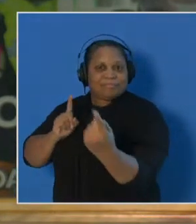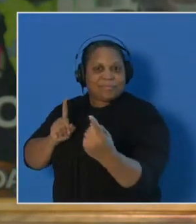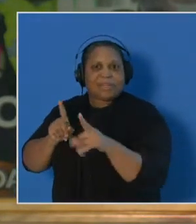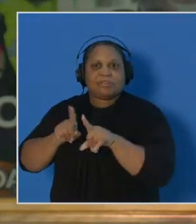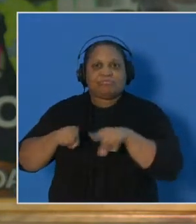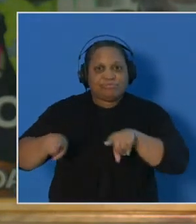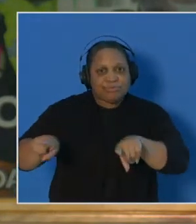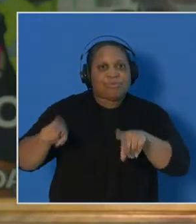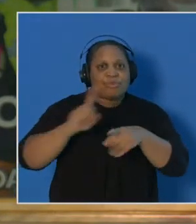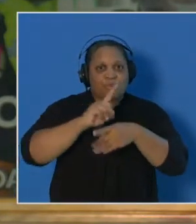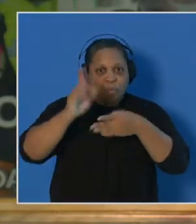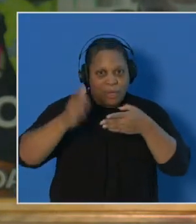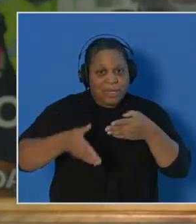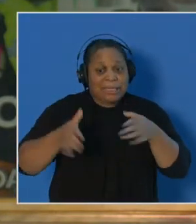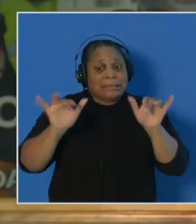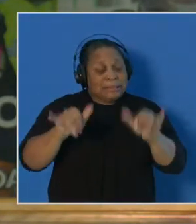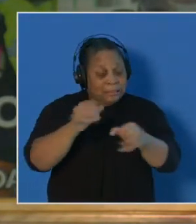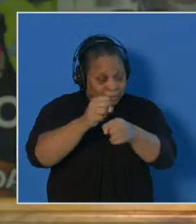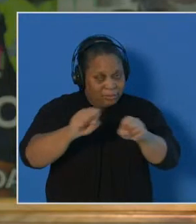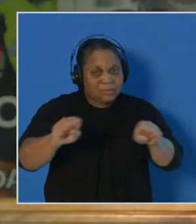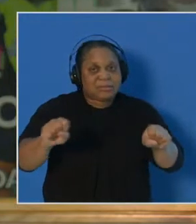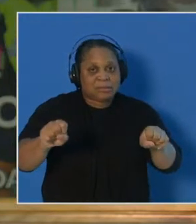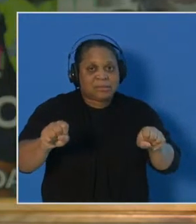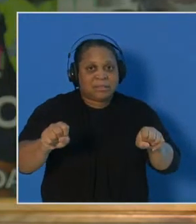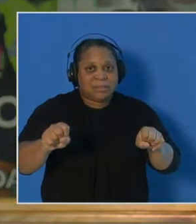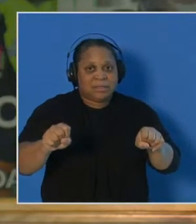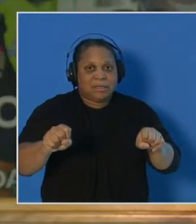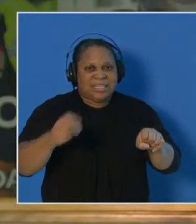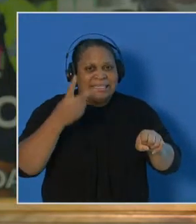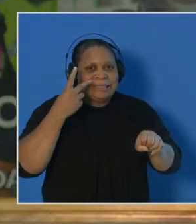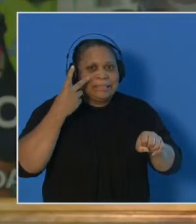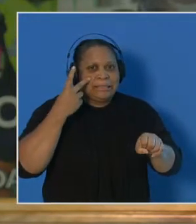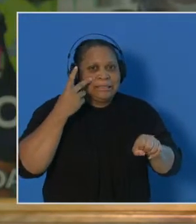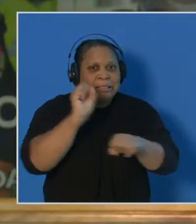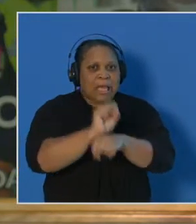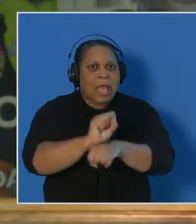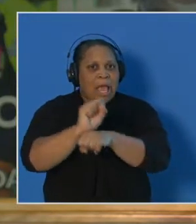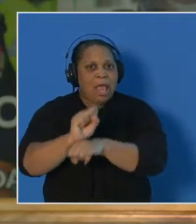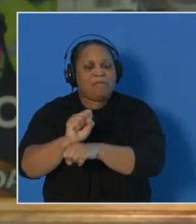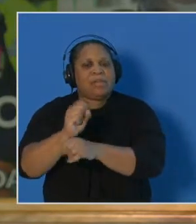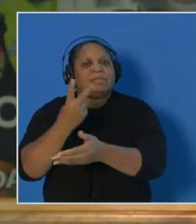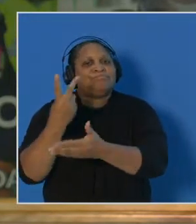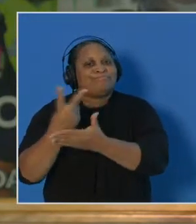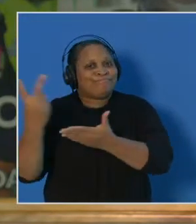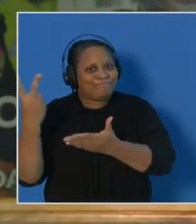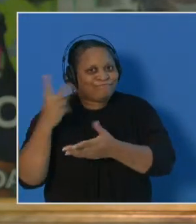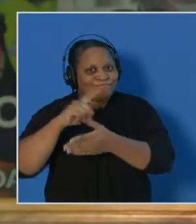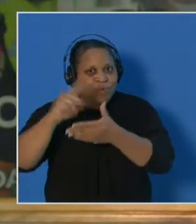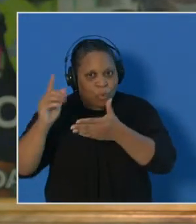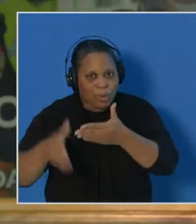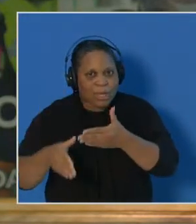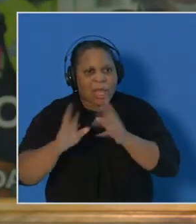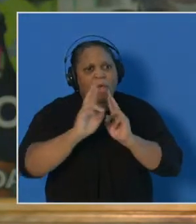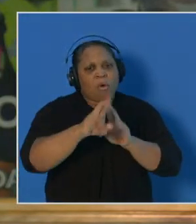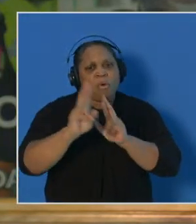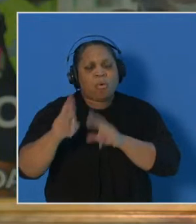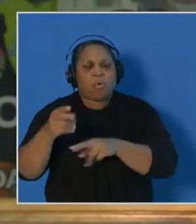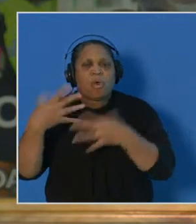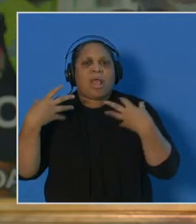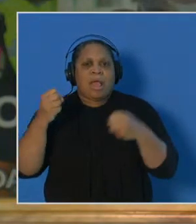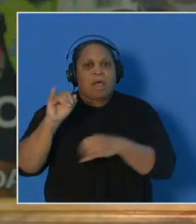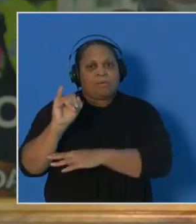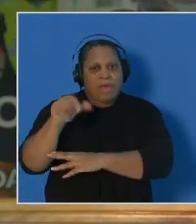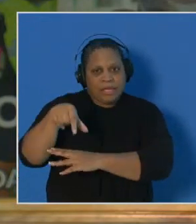during weekends, in order to stay safe. We have seen the trend for the last 2 weekends in reports to our Health IQ